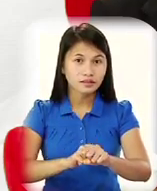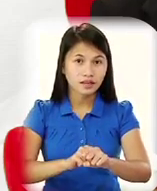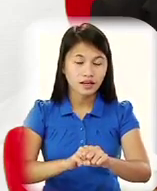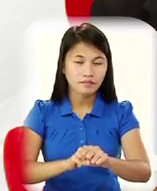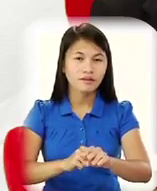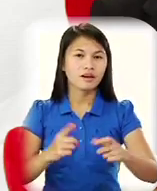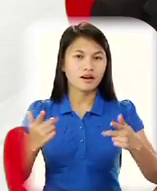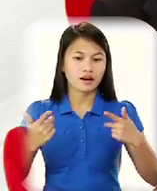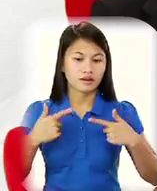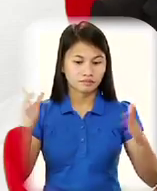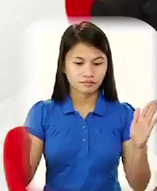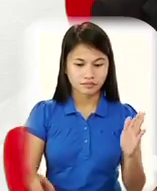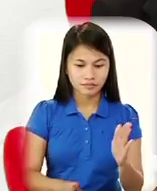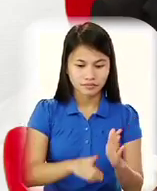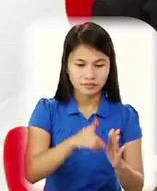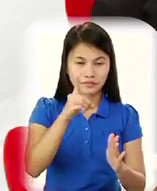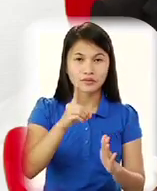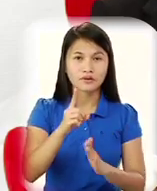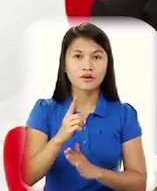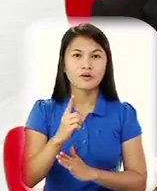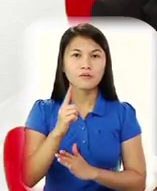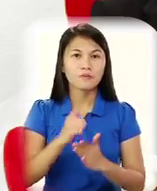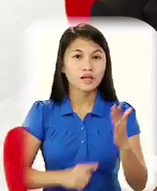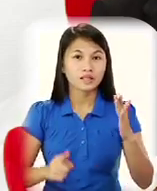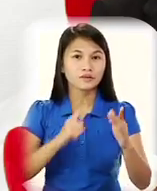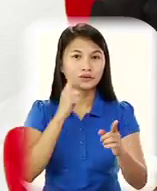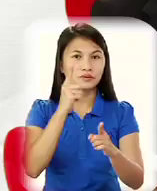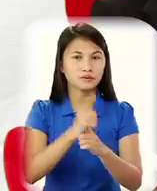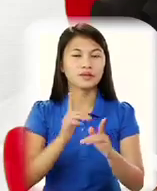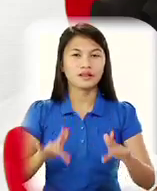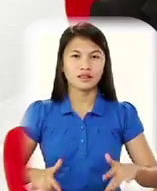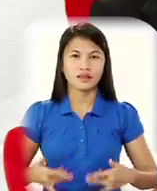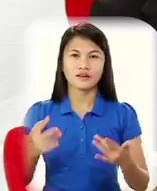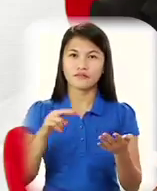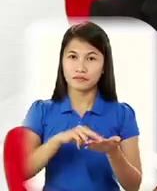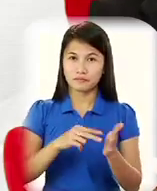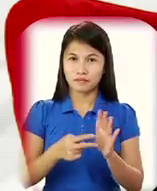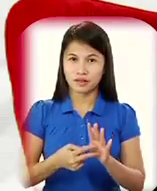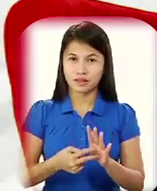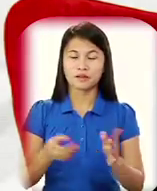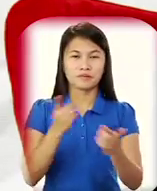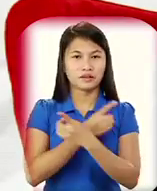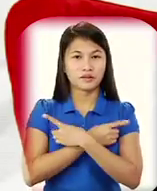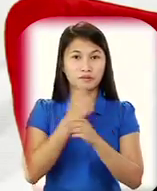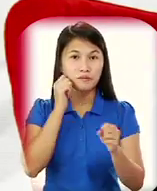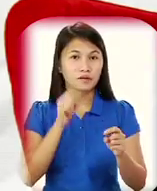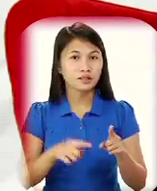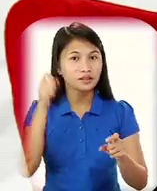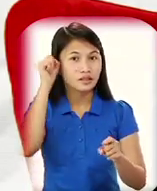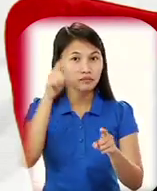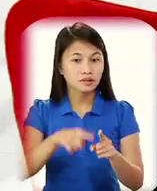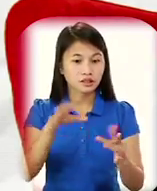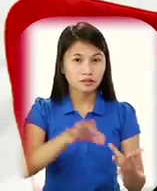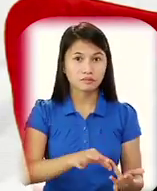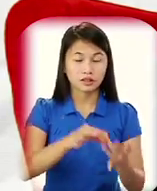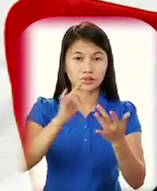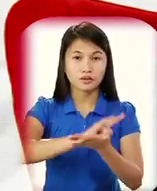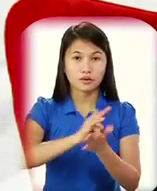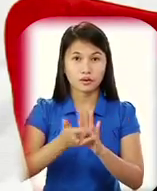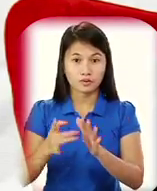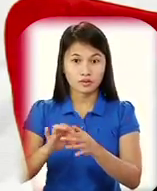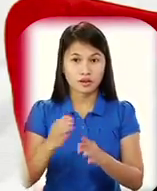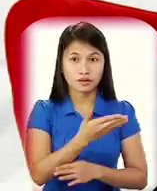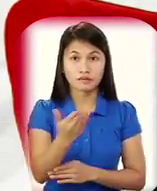time, they discover what true life means. My dear brothers and sisters,